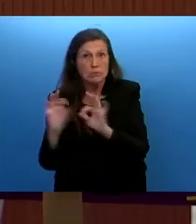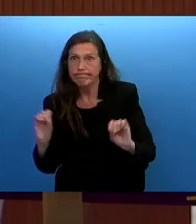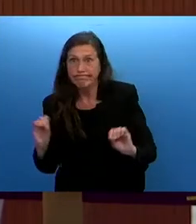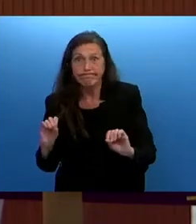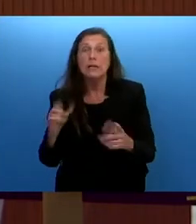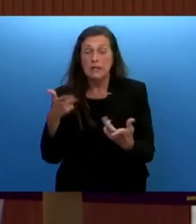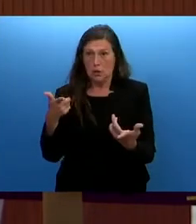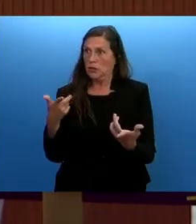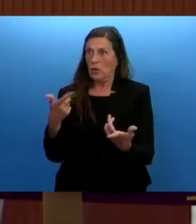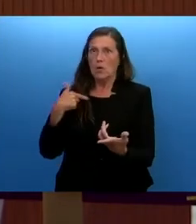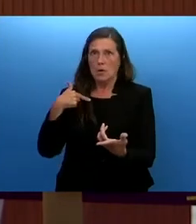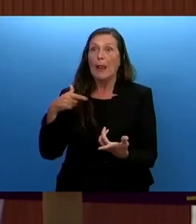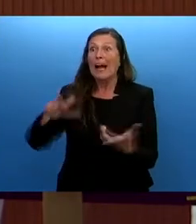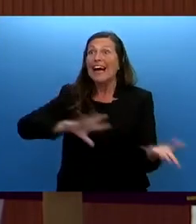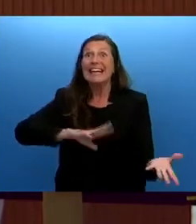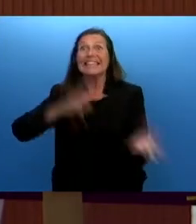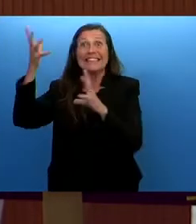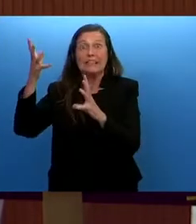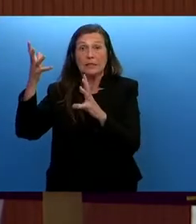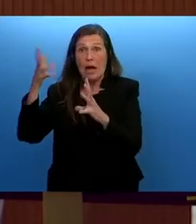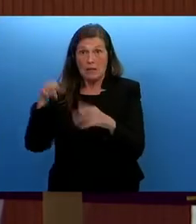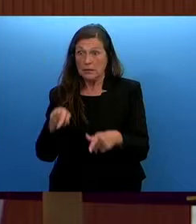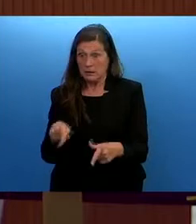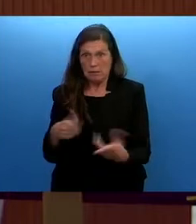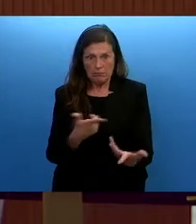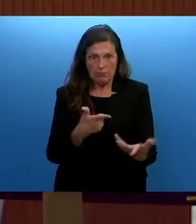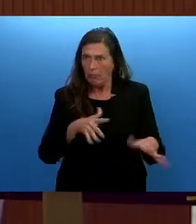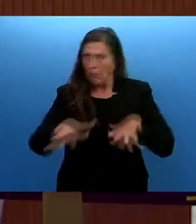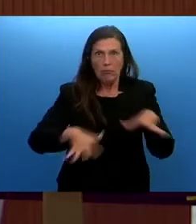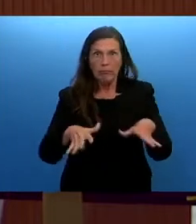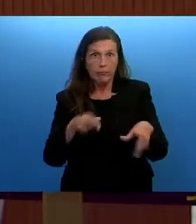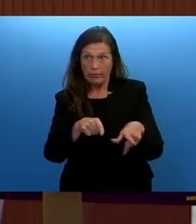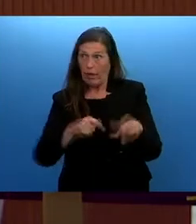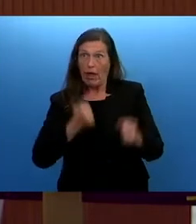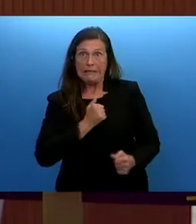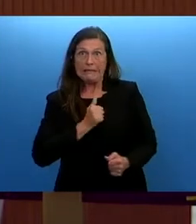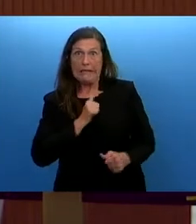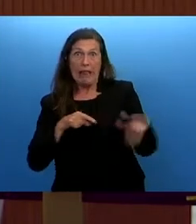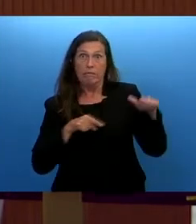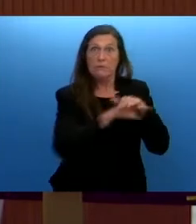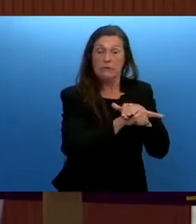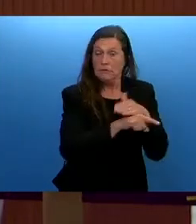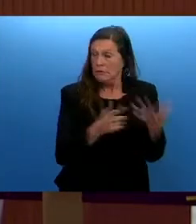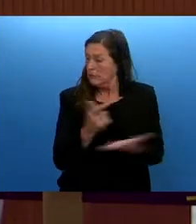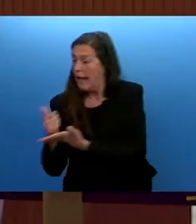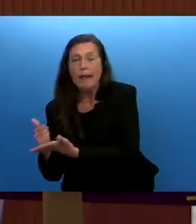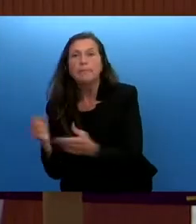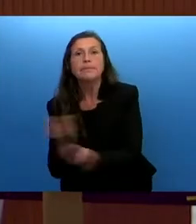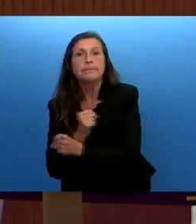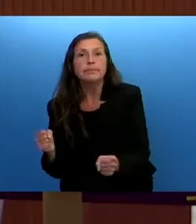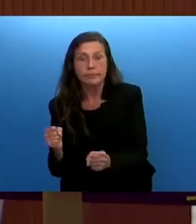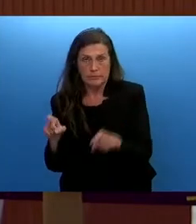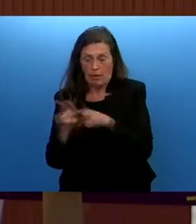affected by that disaster and could not help. Persons with disabilities are often socially and